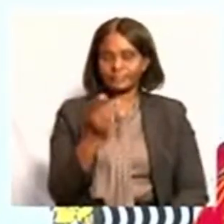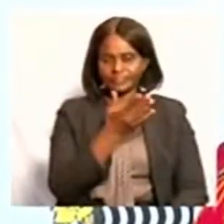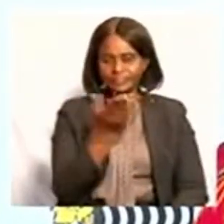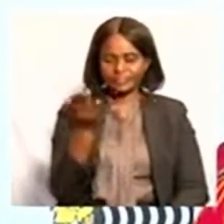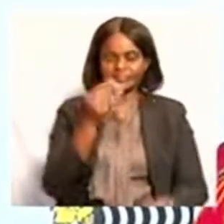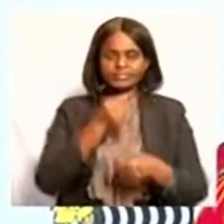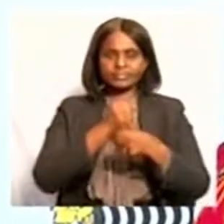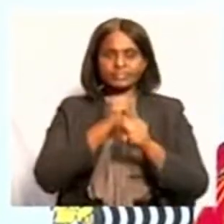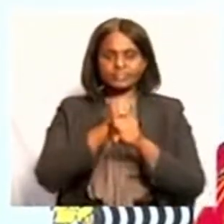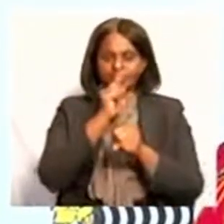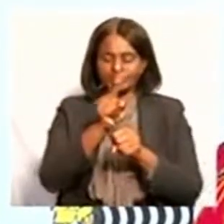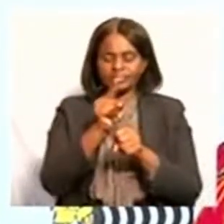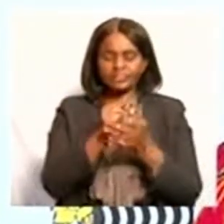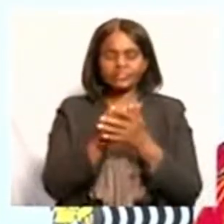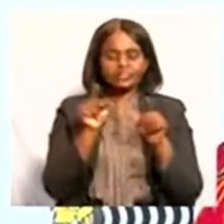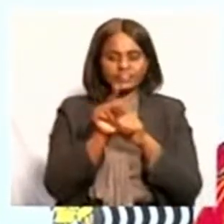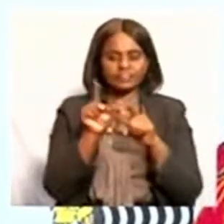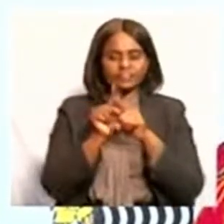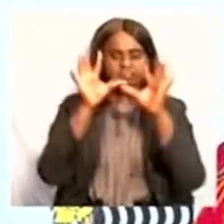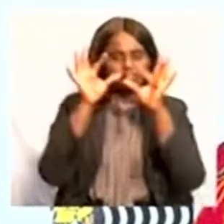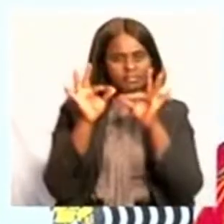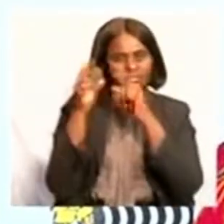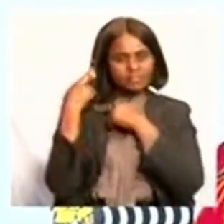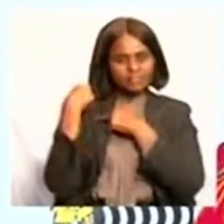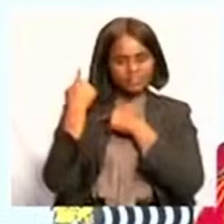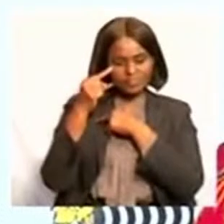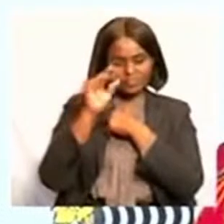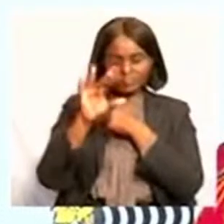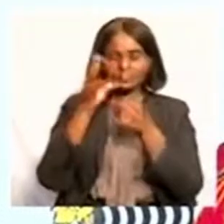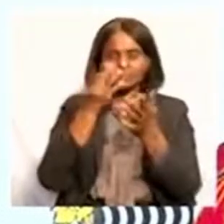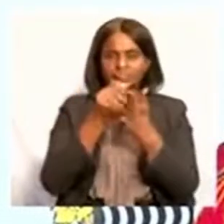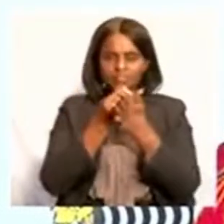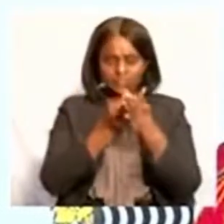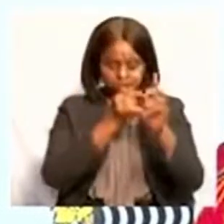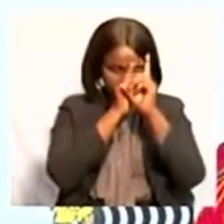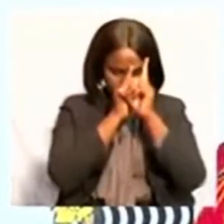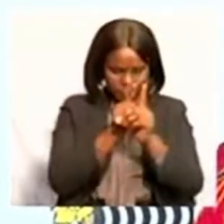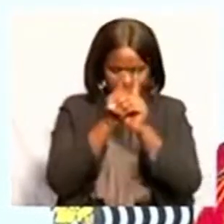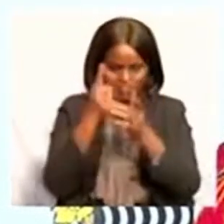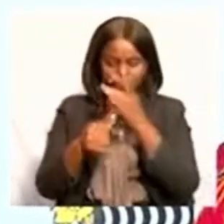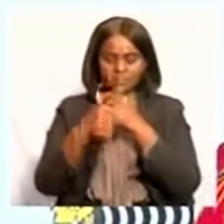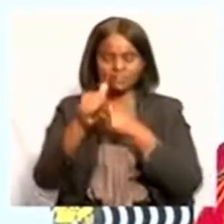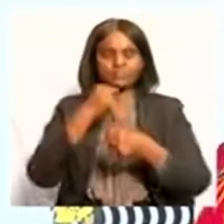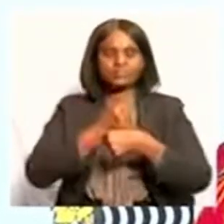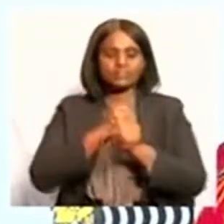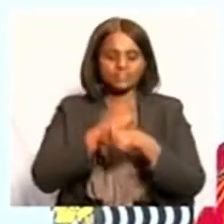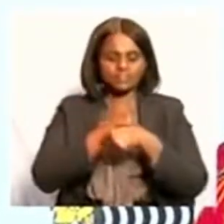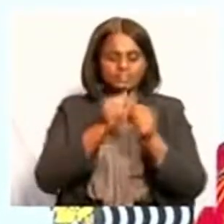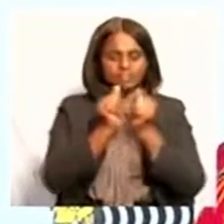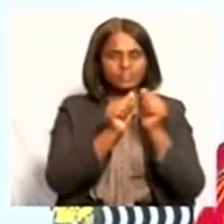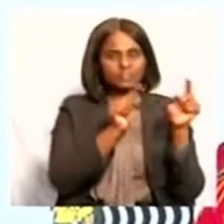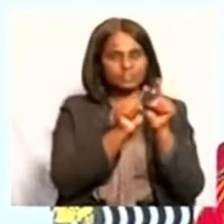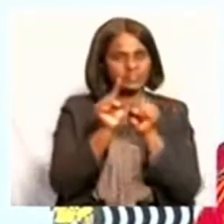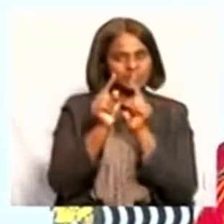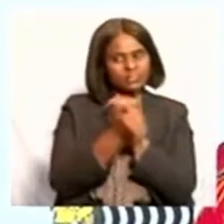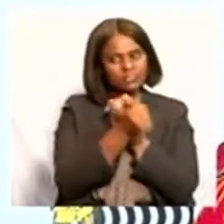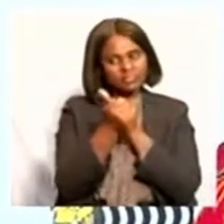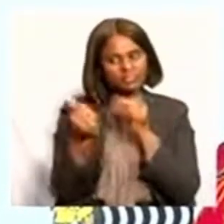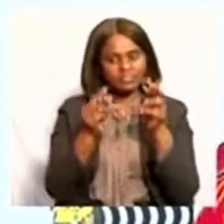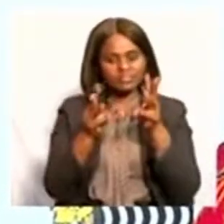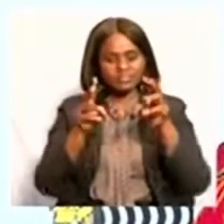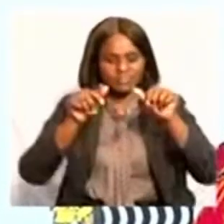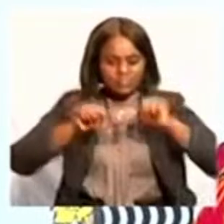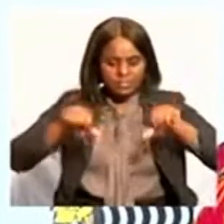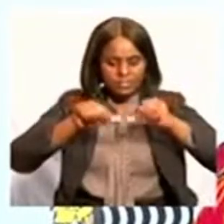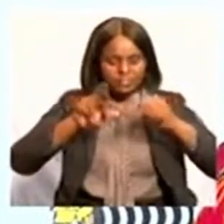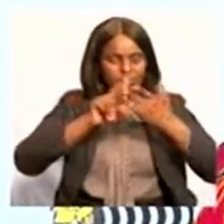ensure that they are accountable for the financial decisions that they make. And also the other way that audit